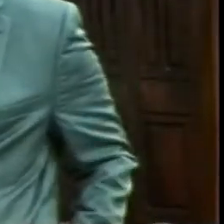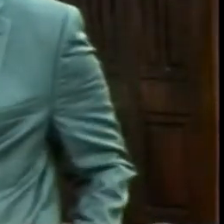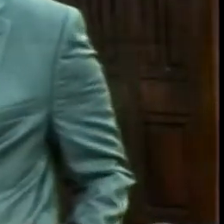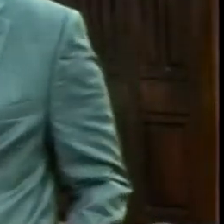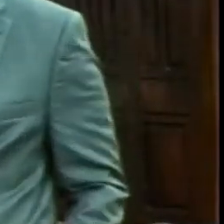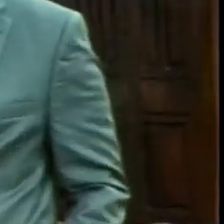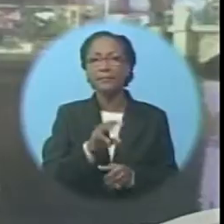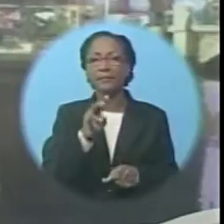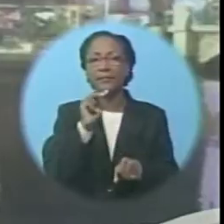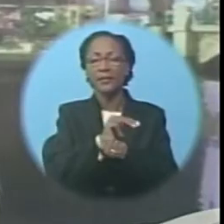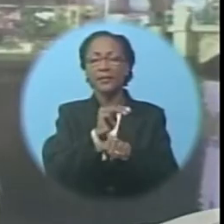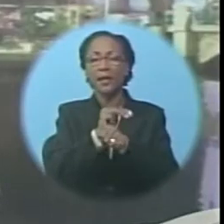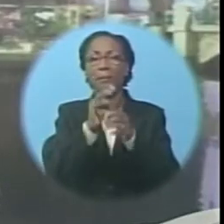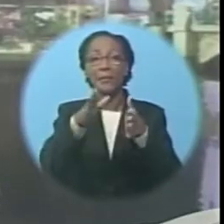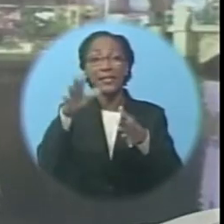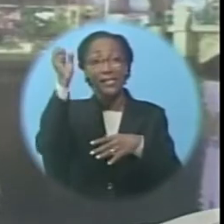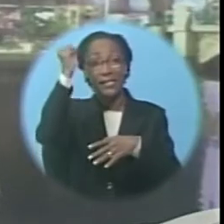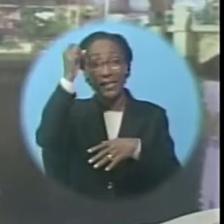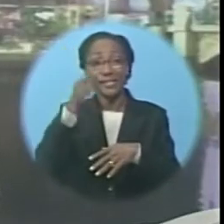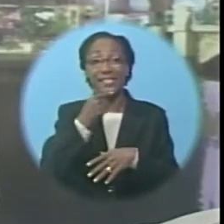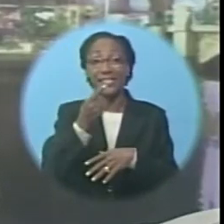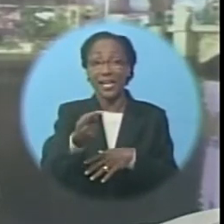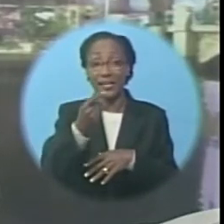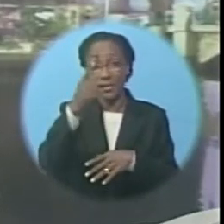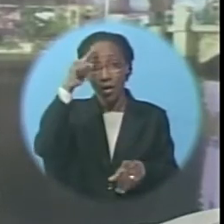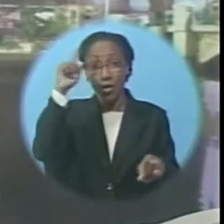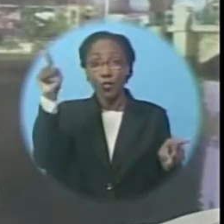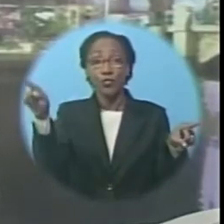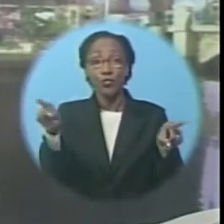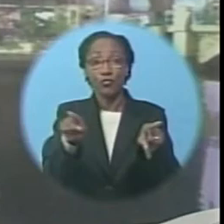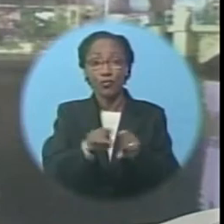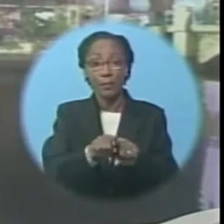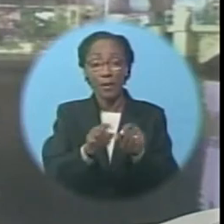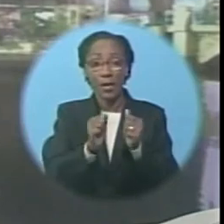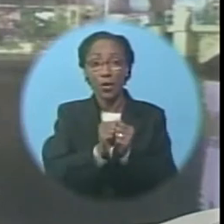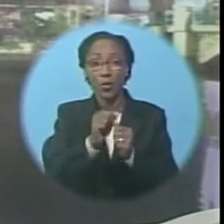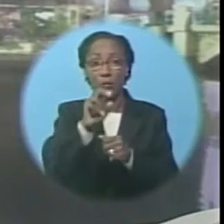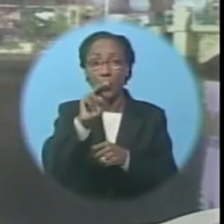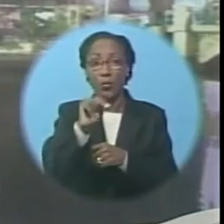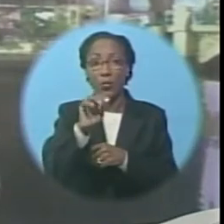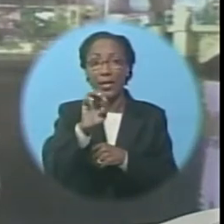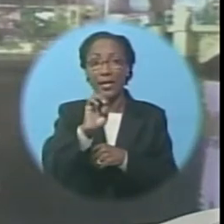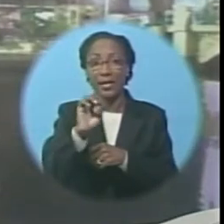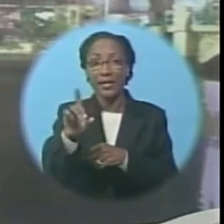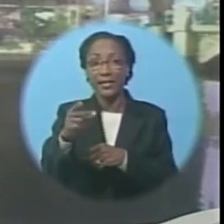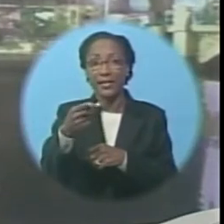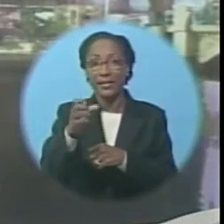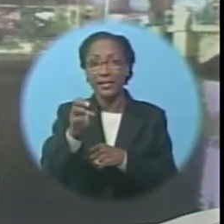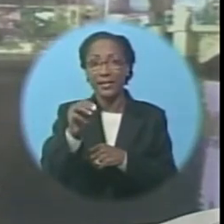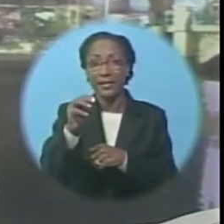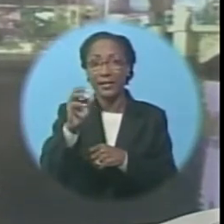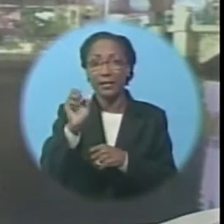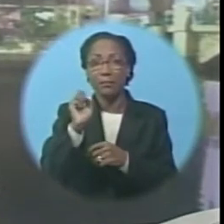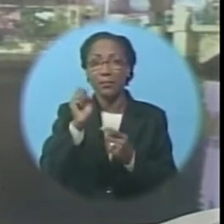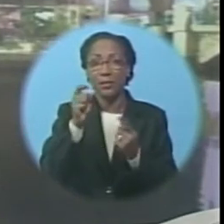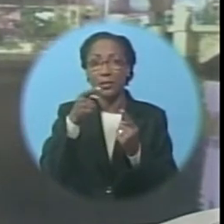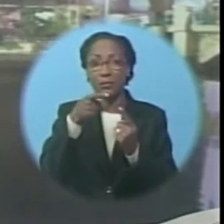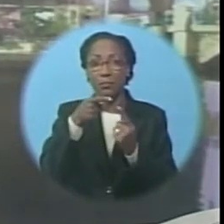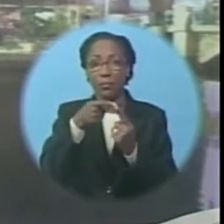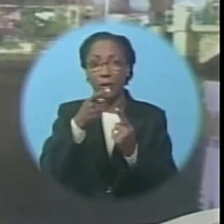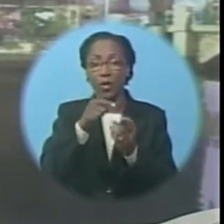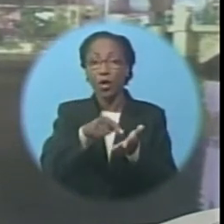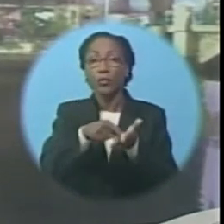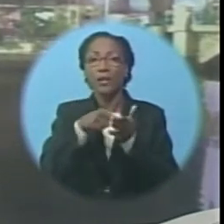Hotel. Minister Sinclair says the contractual agreement with Needham's Point requires that there is